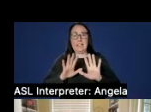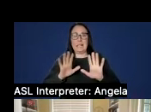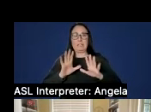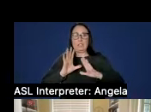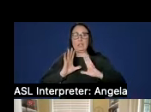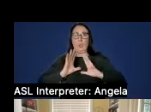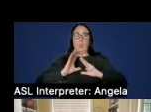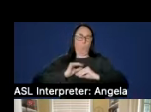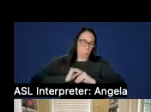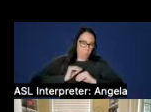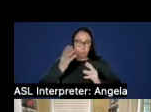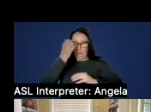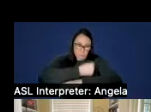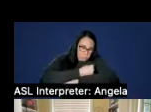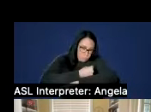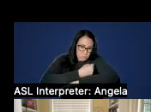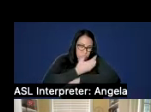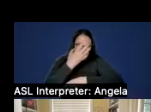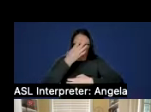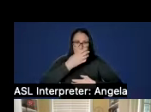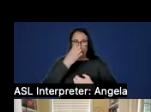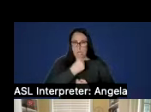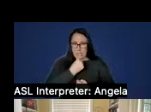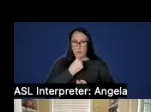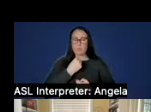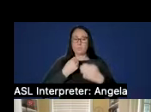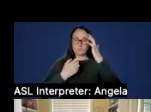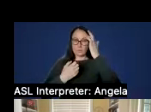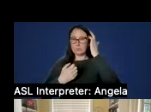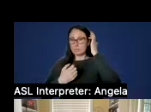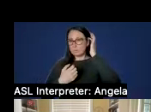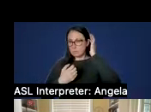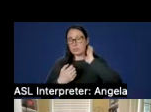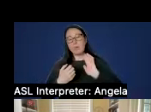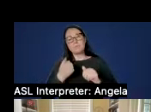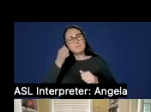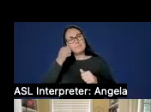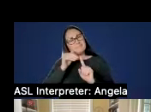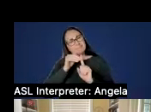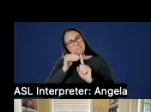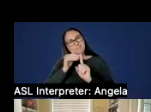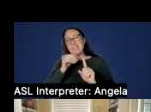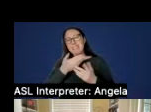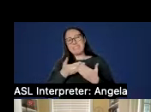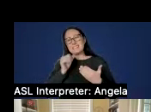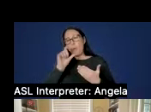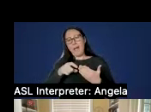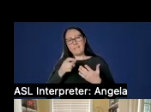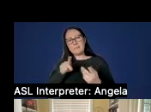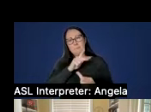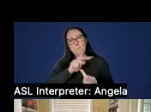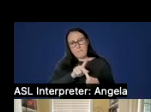at times. So trying to remain aware of things do not have to be perfect. Things are not always going to